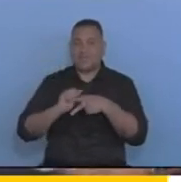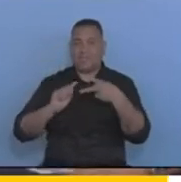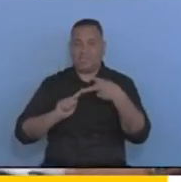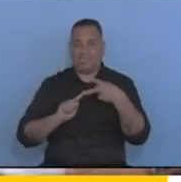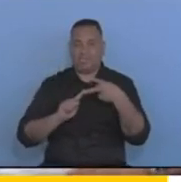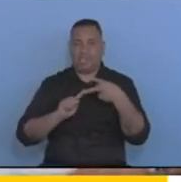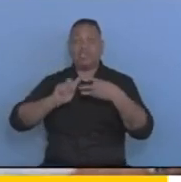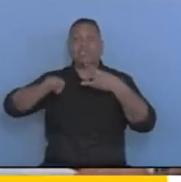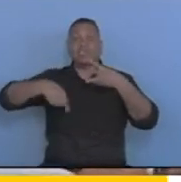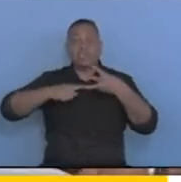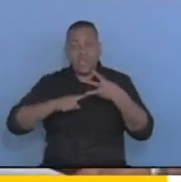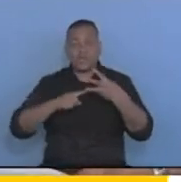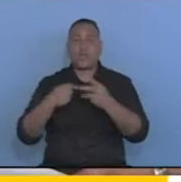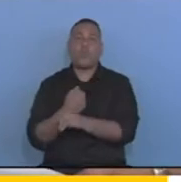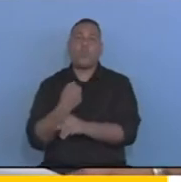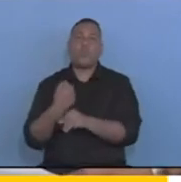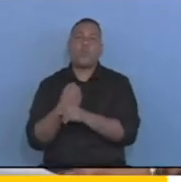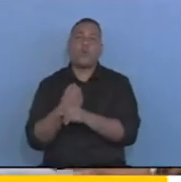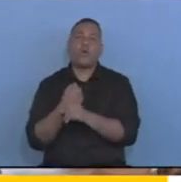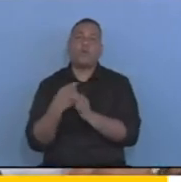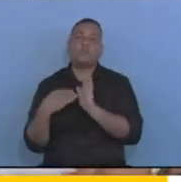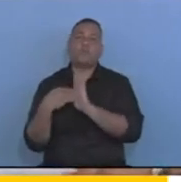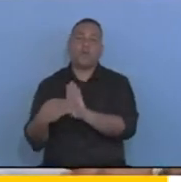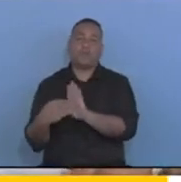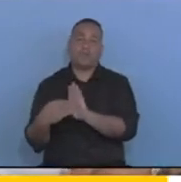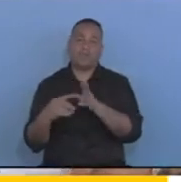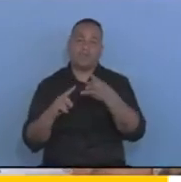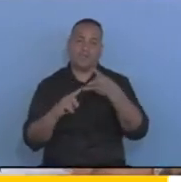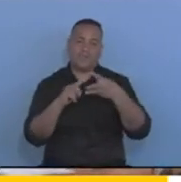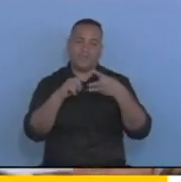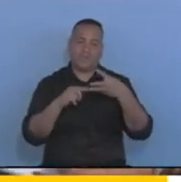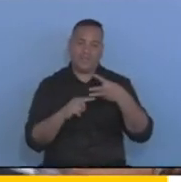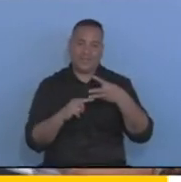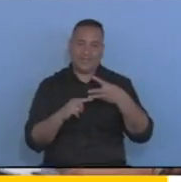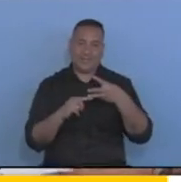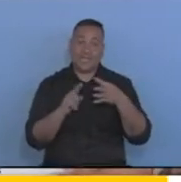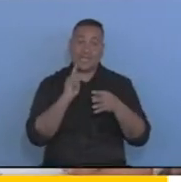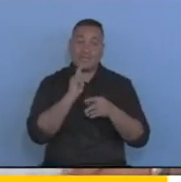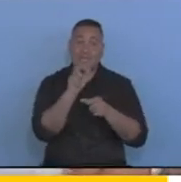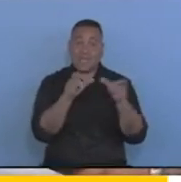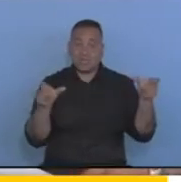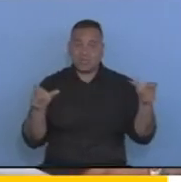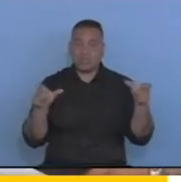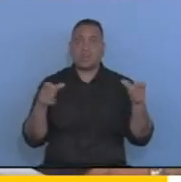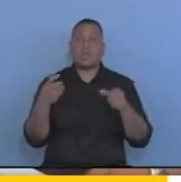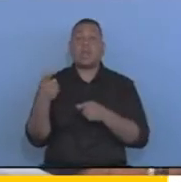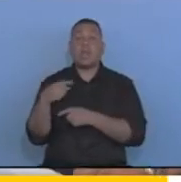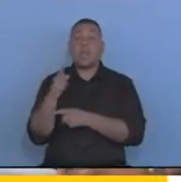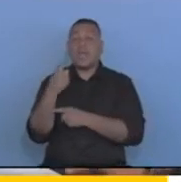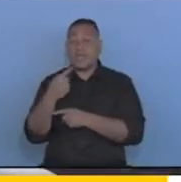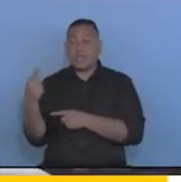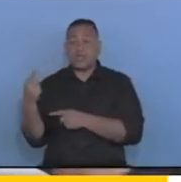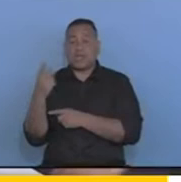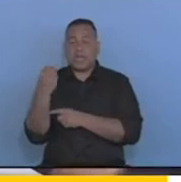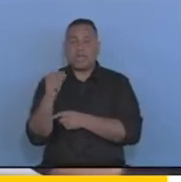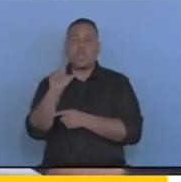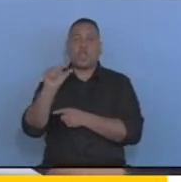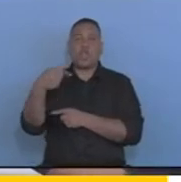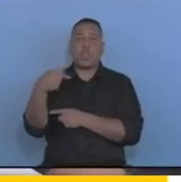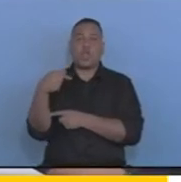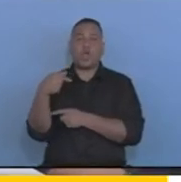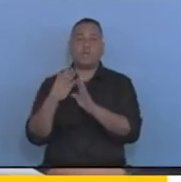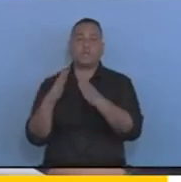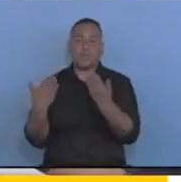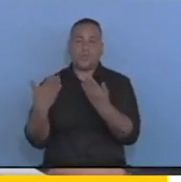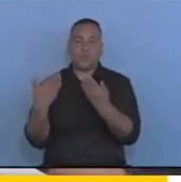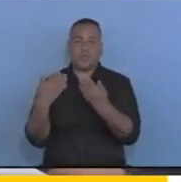work modules that they must do. Each student will get a logbook that is signed with